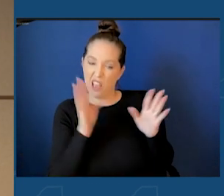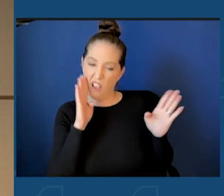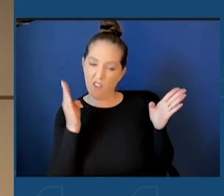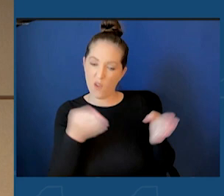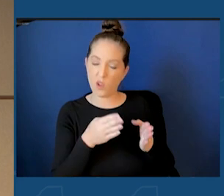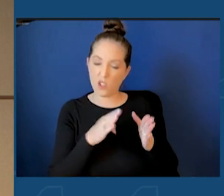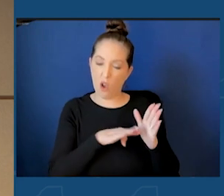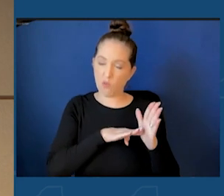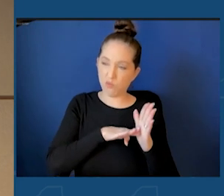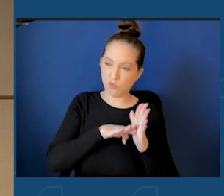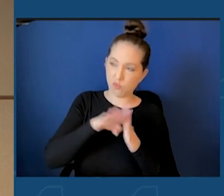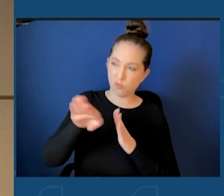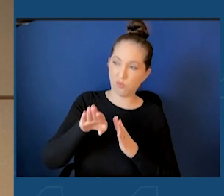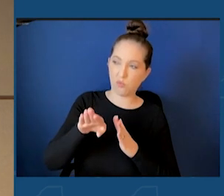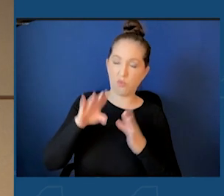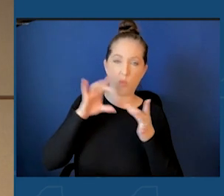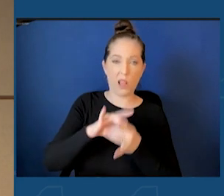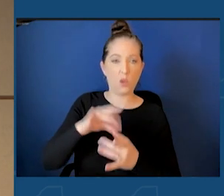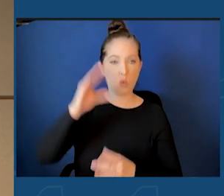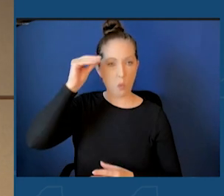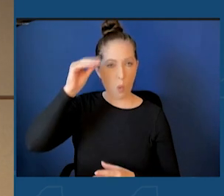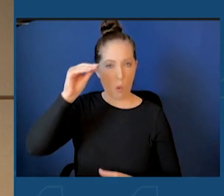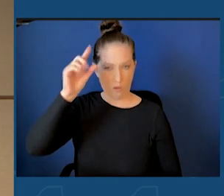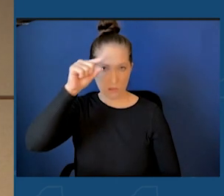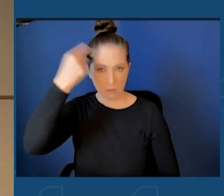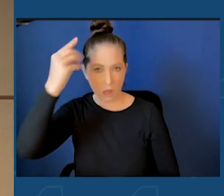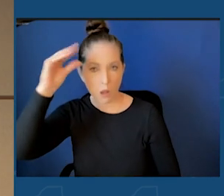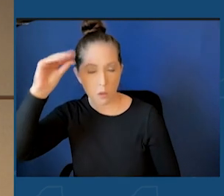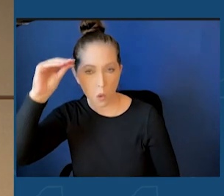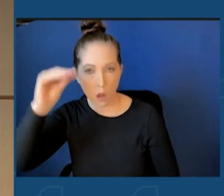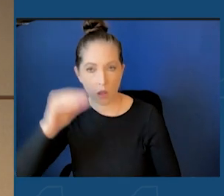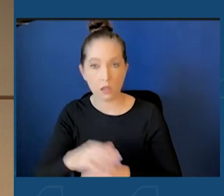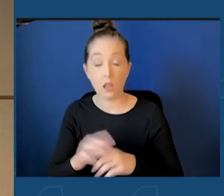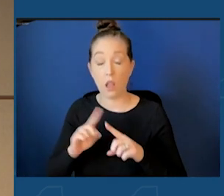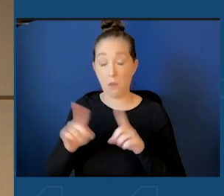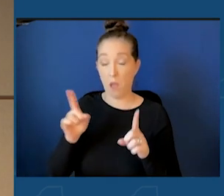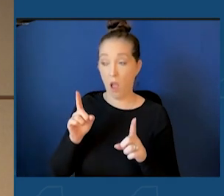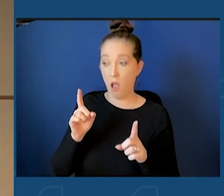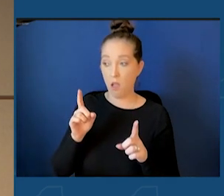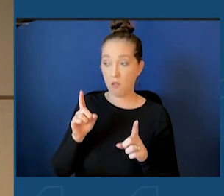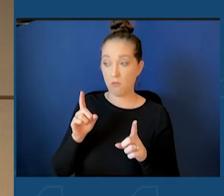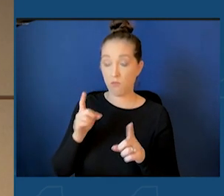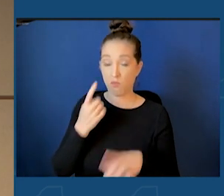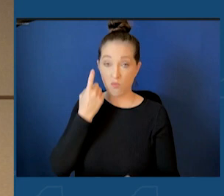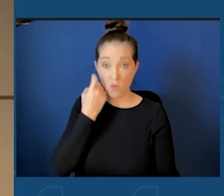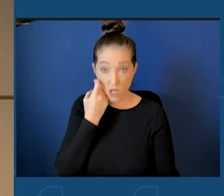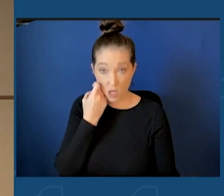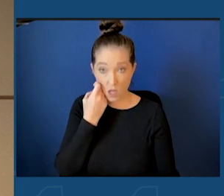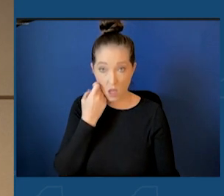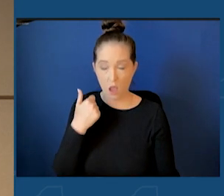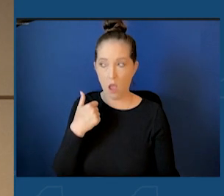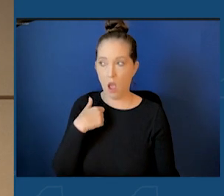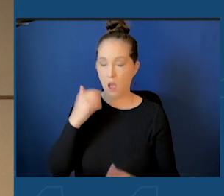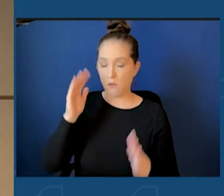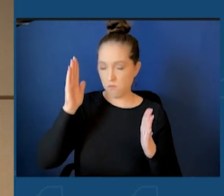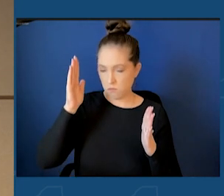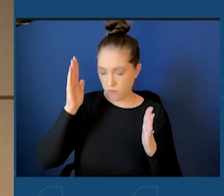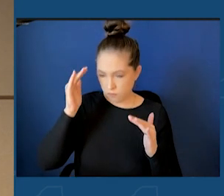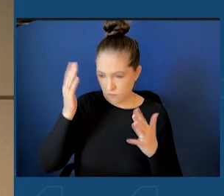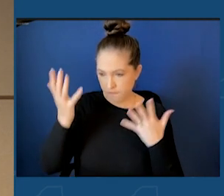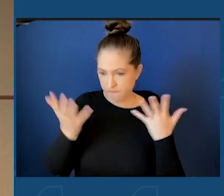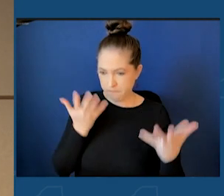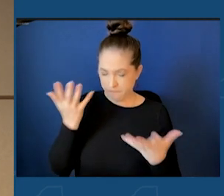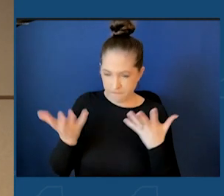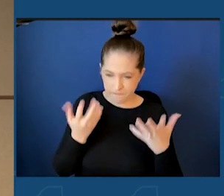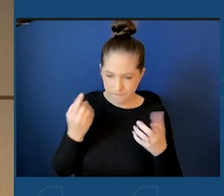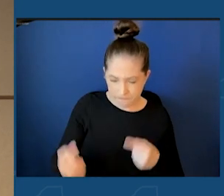boys, particularly Black boys. But increasingly, I've been troubled by rising rates